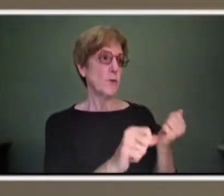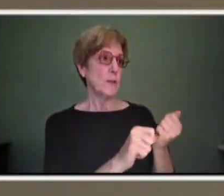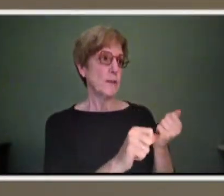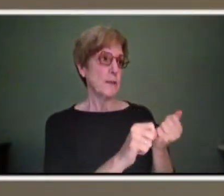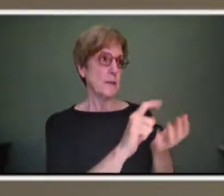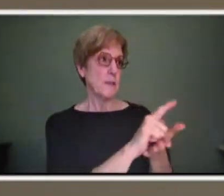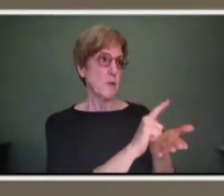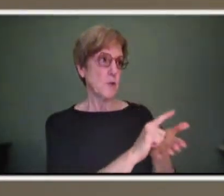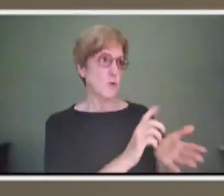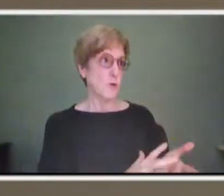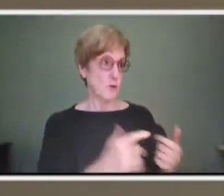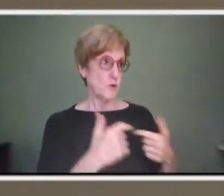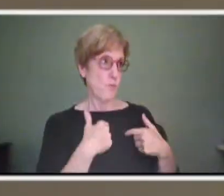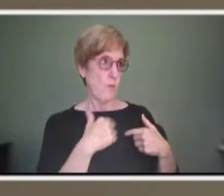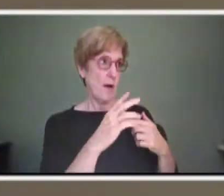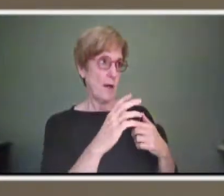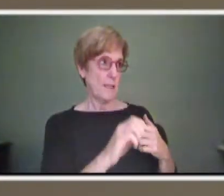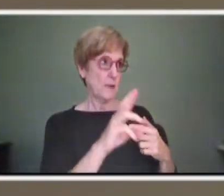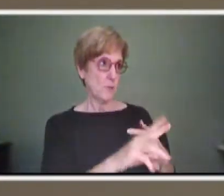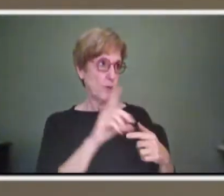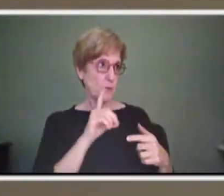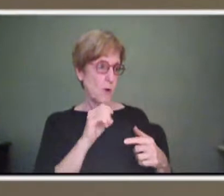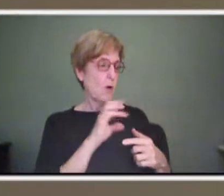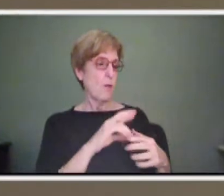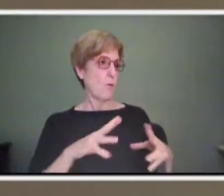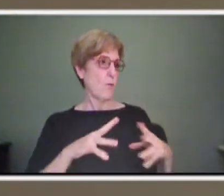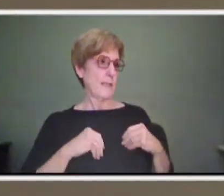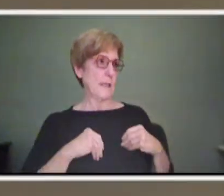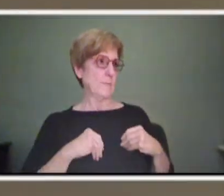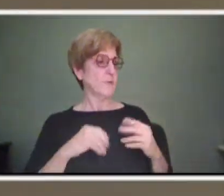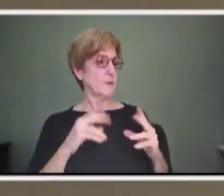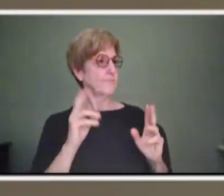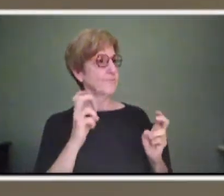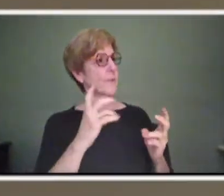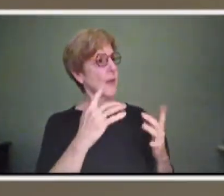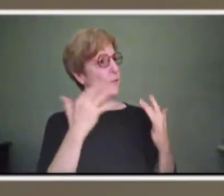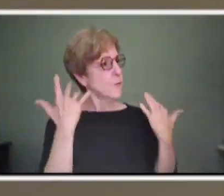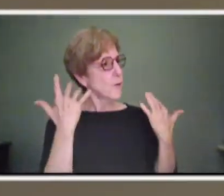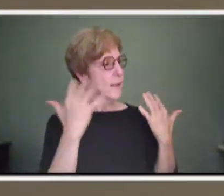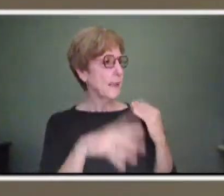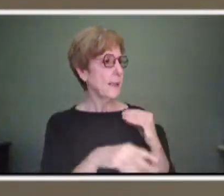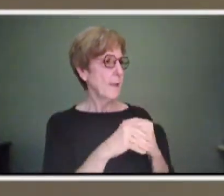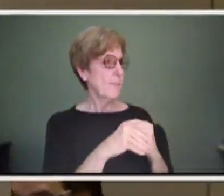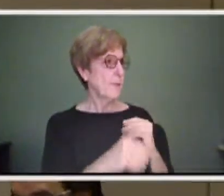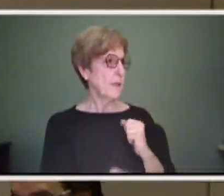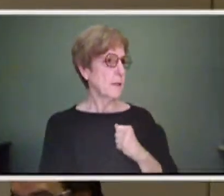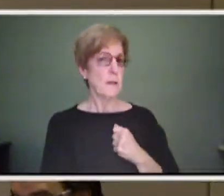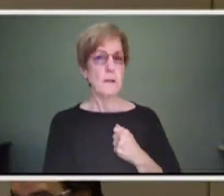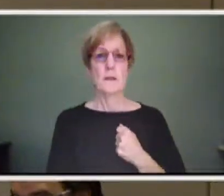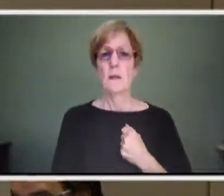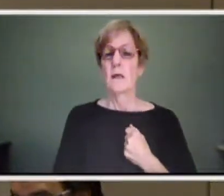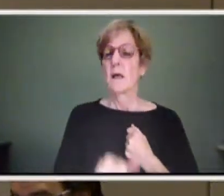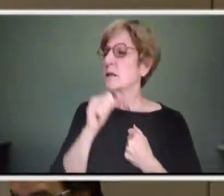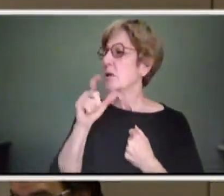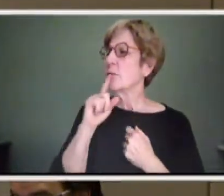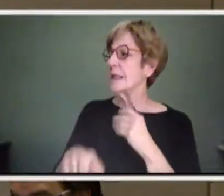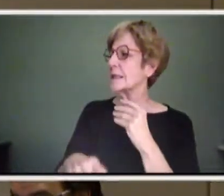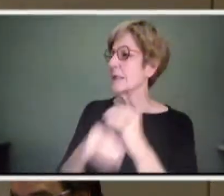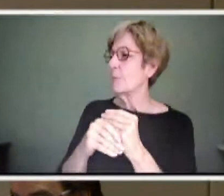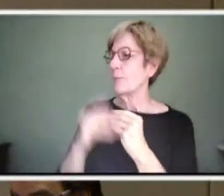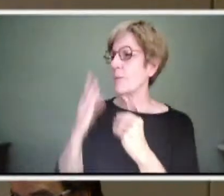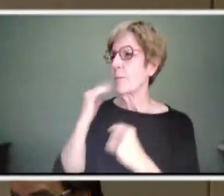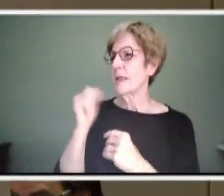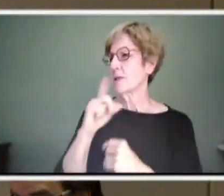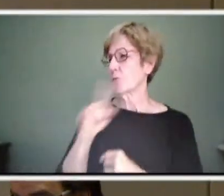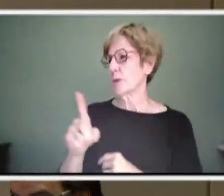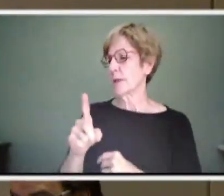need to withdraw or can I just accept the friendly amendment? I don't think it would be an amendment because it actually is